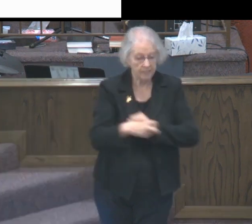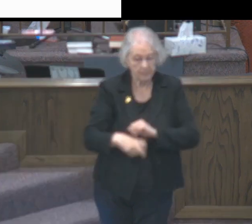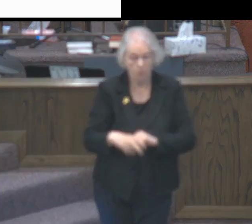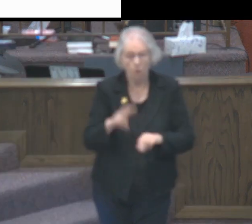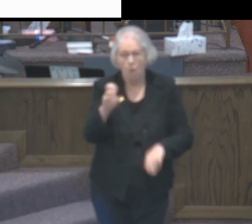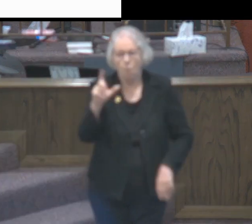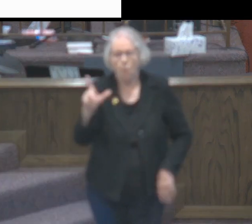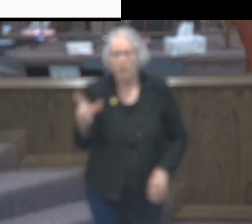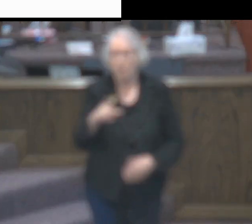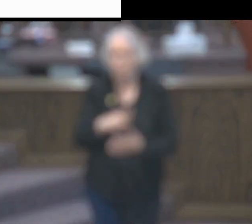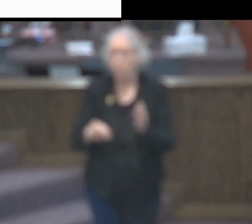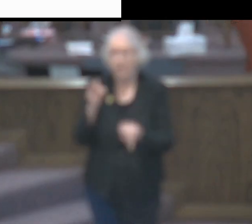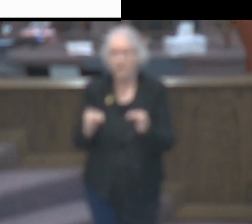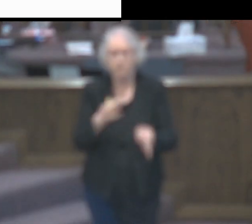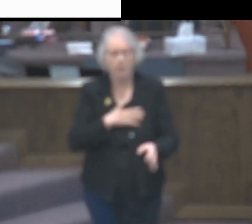take that week off.